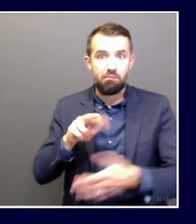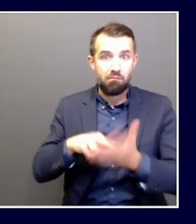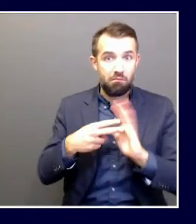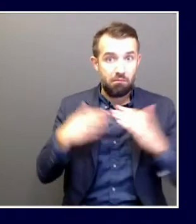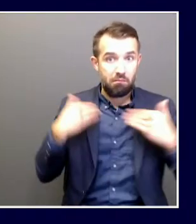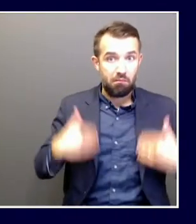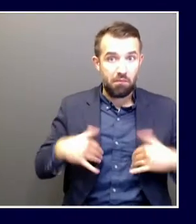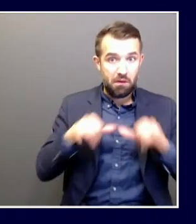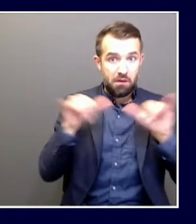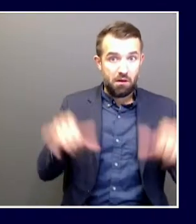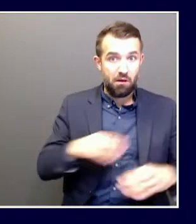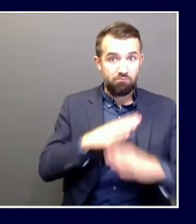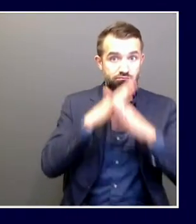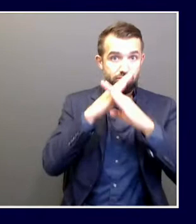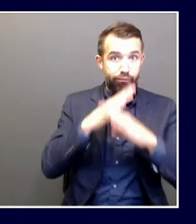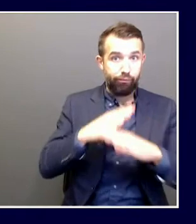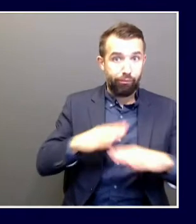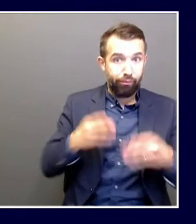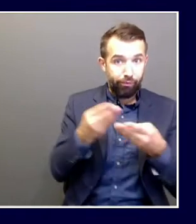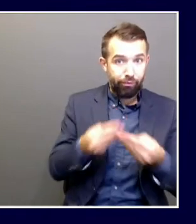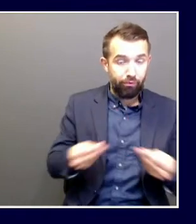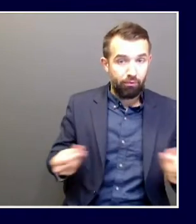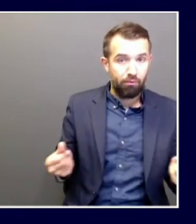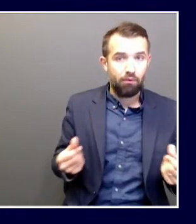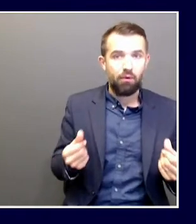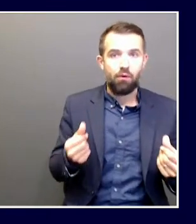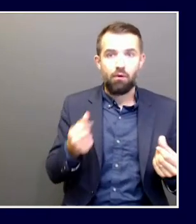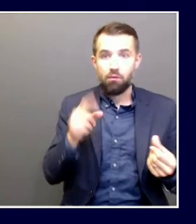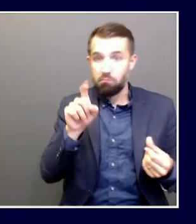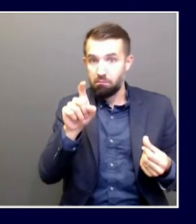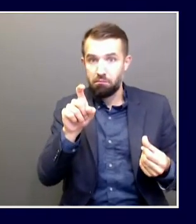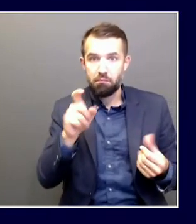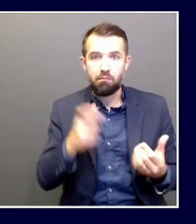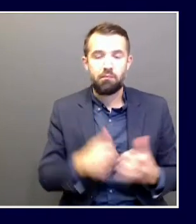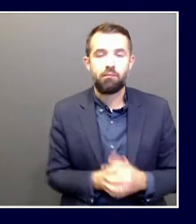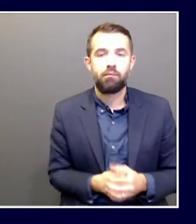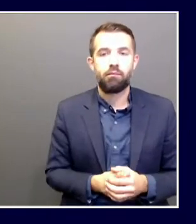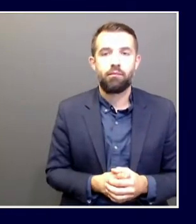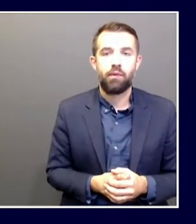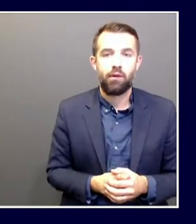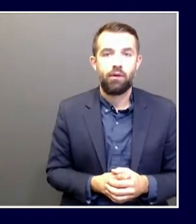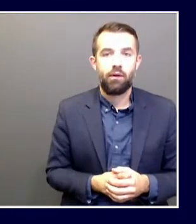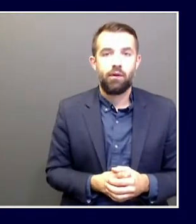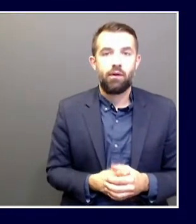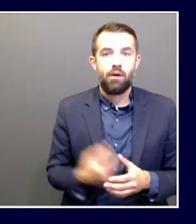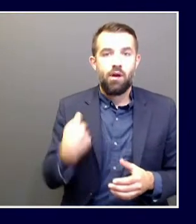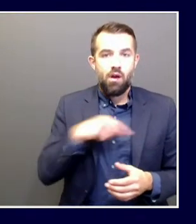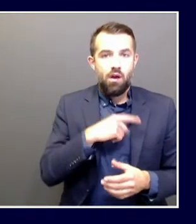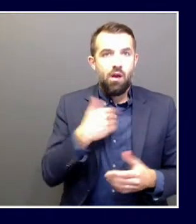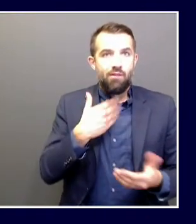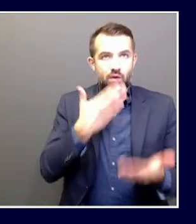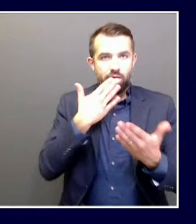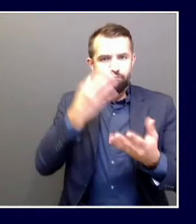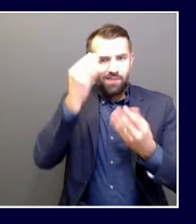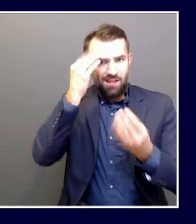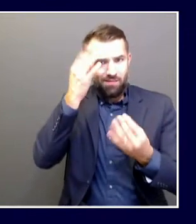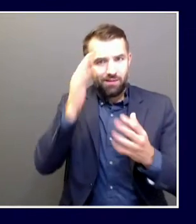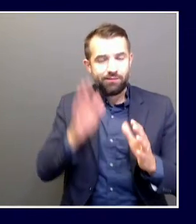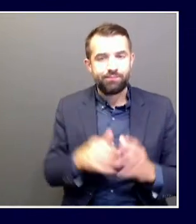boosters? Or do we not necessarily know that yet? No, we do have some good data there too, Eric. Let's start with the numbers